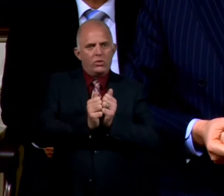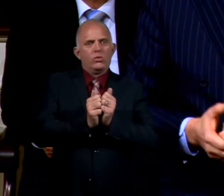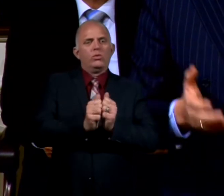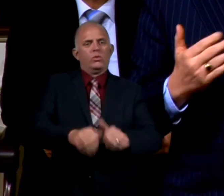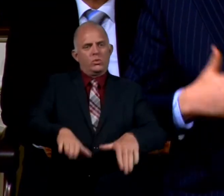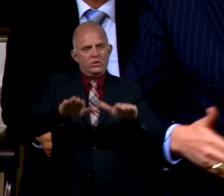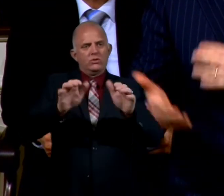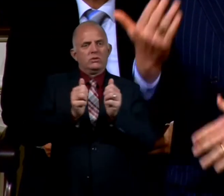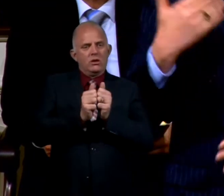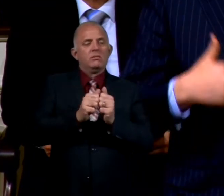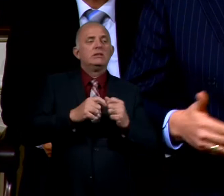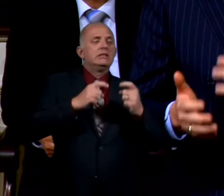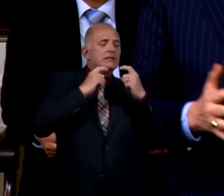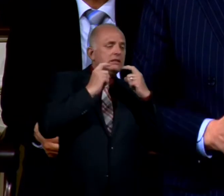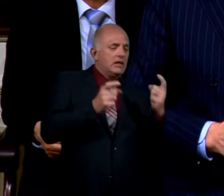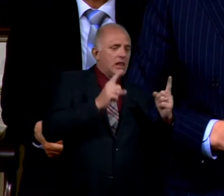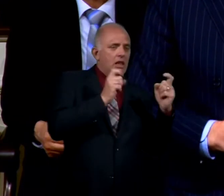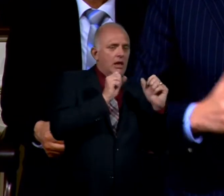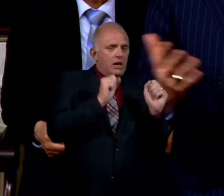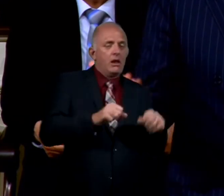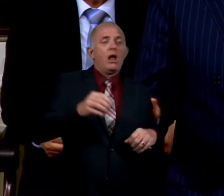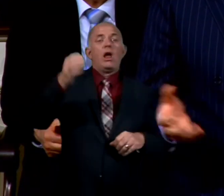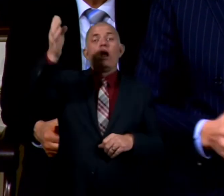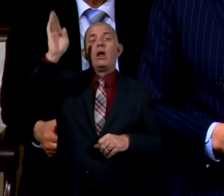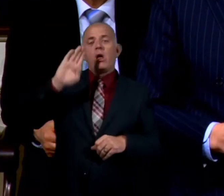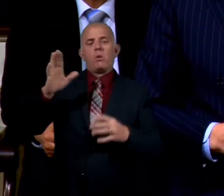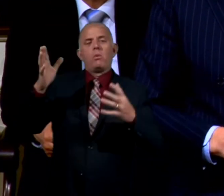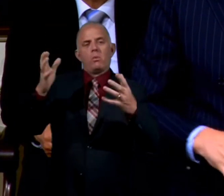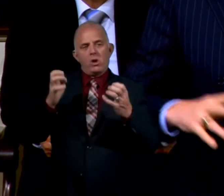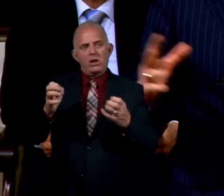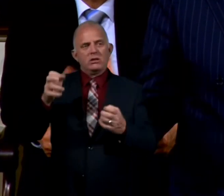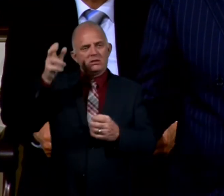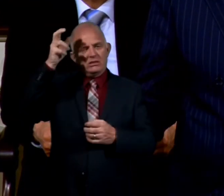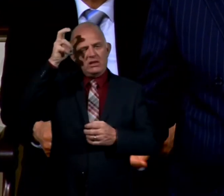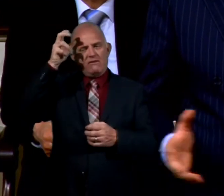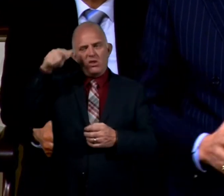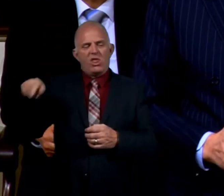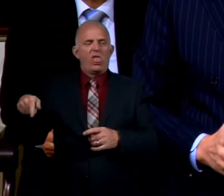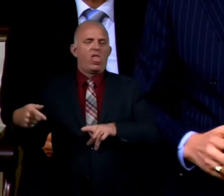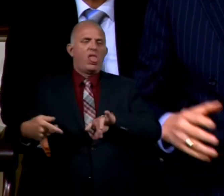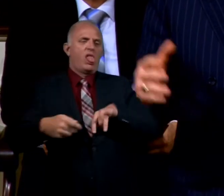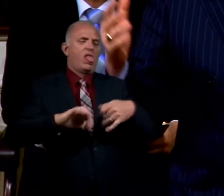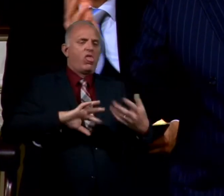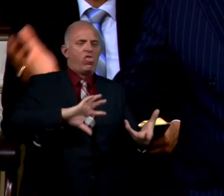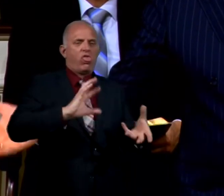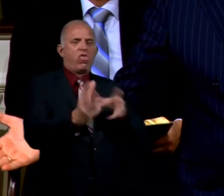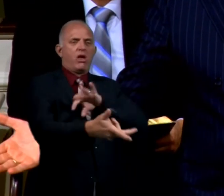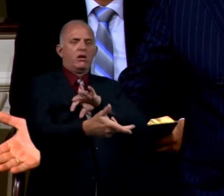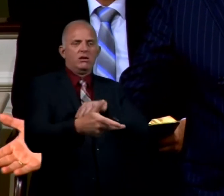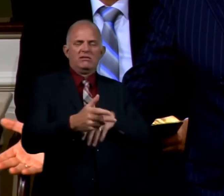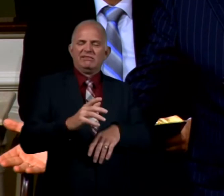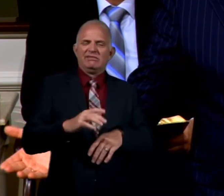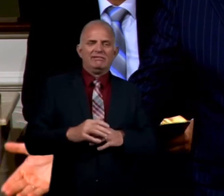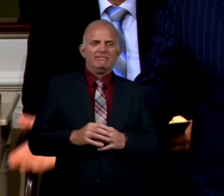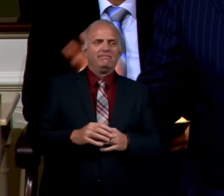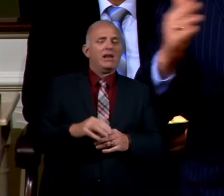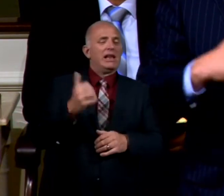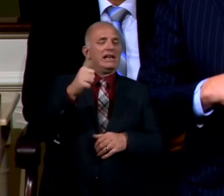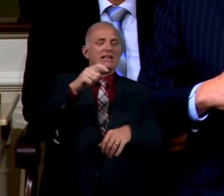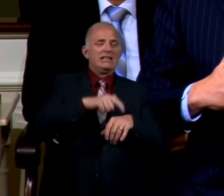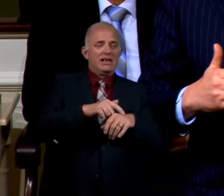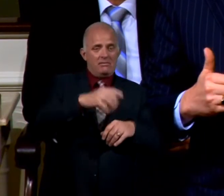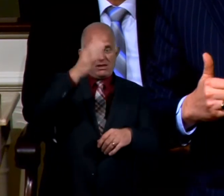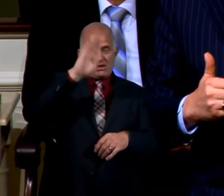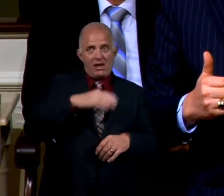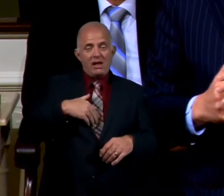God wants, Satan wants to pervert. He wants to change. Every time God has an idea,